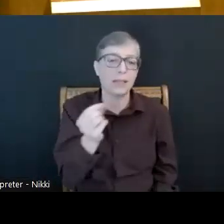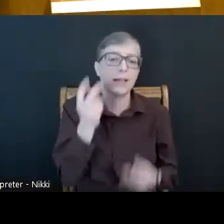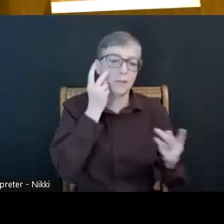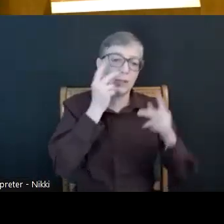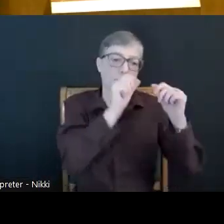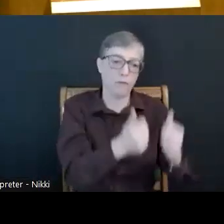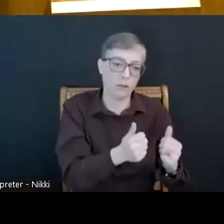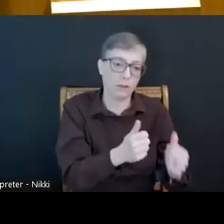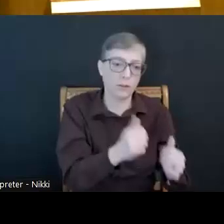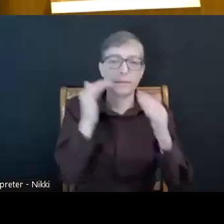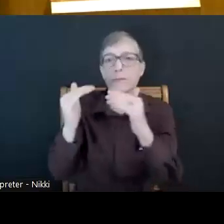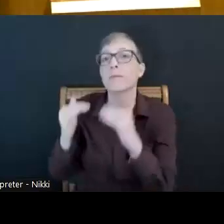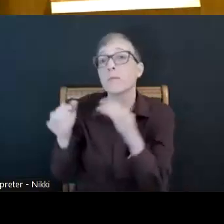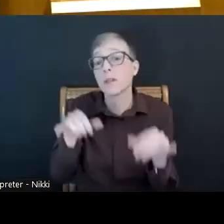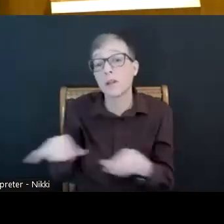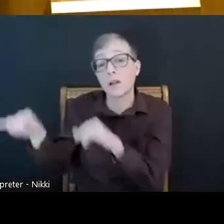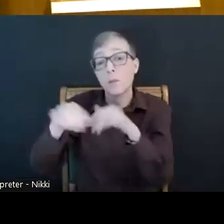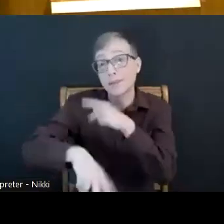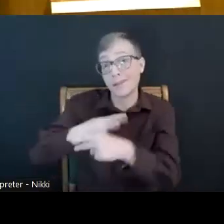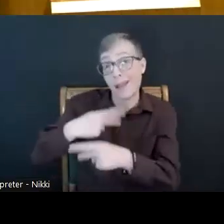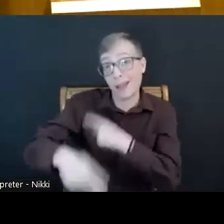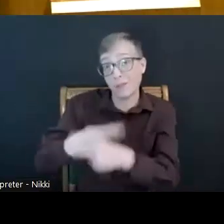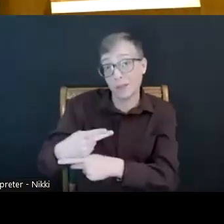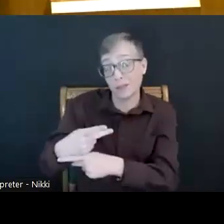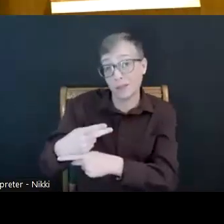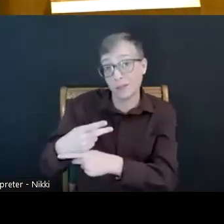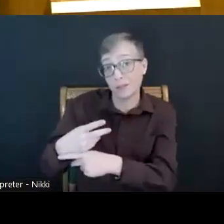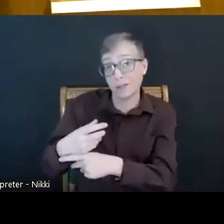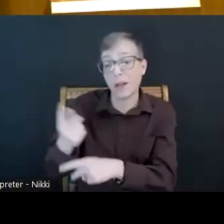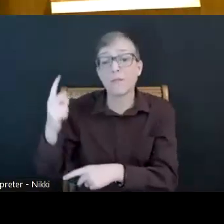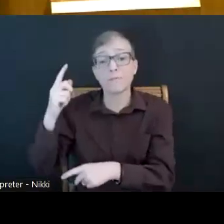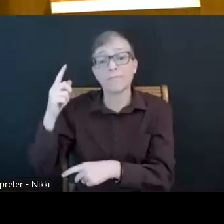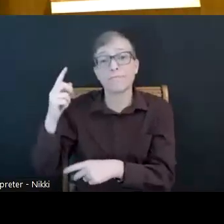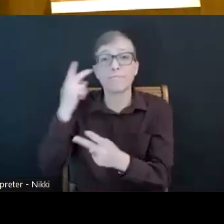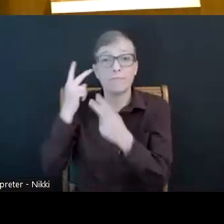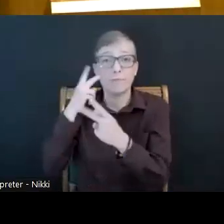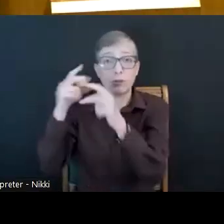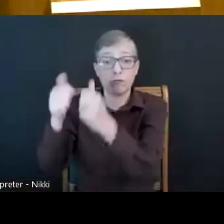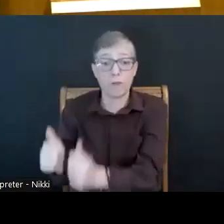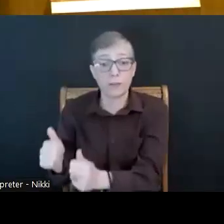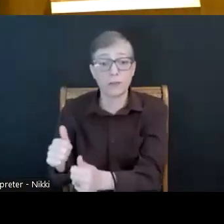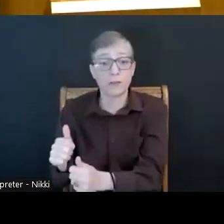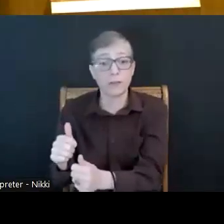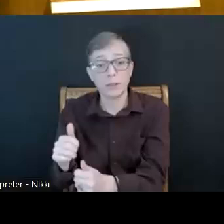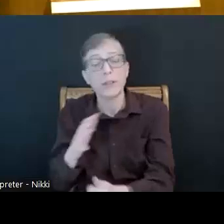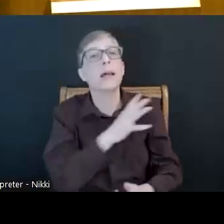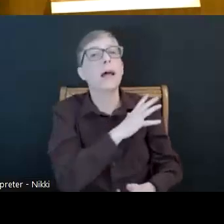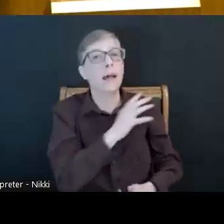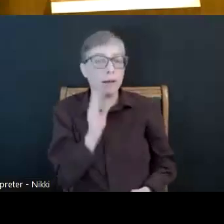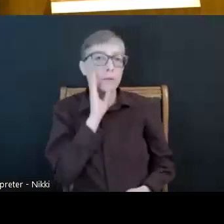vision loss, give some examples, and then move on to unmet mental health needs in this